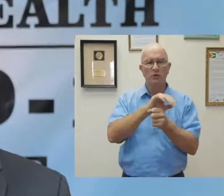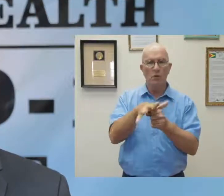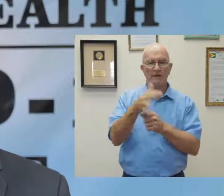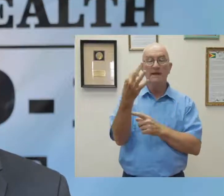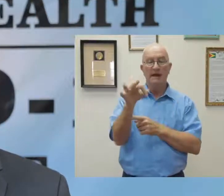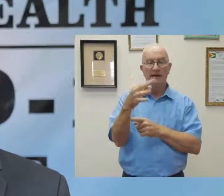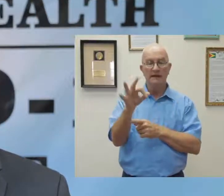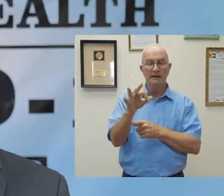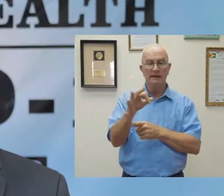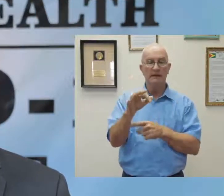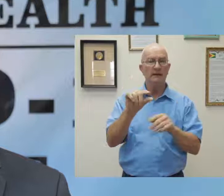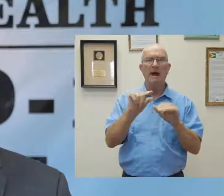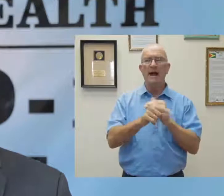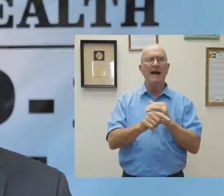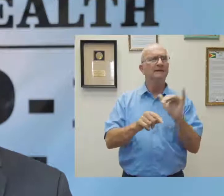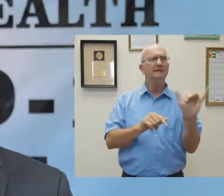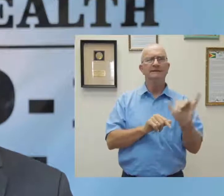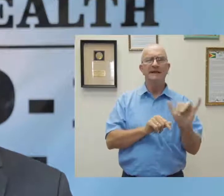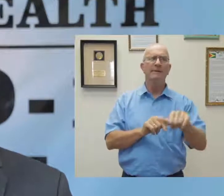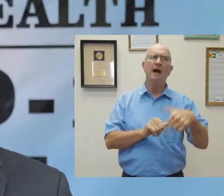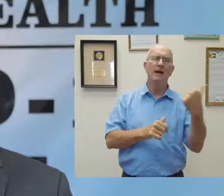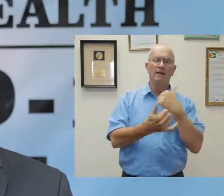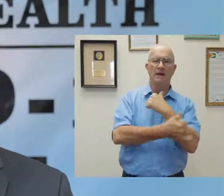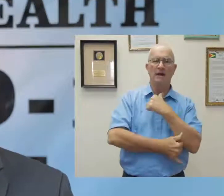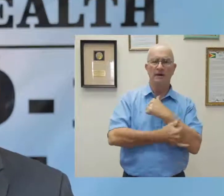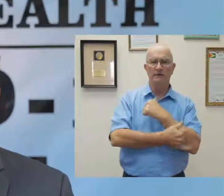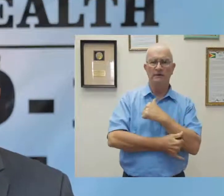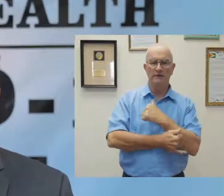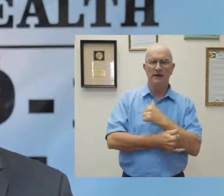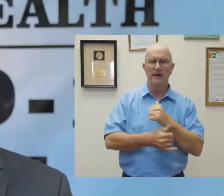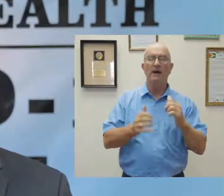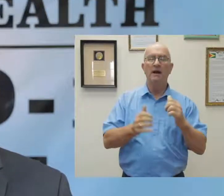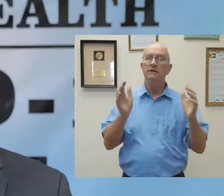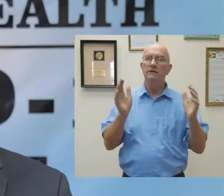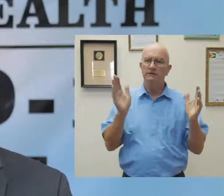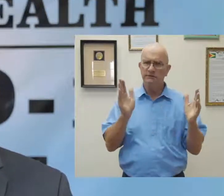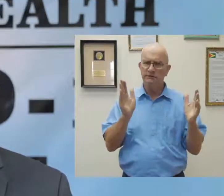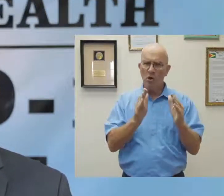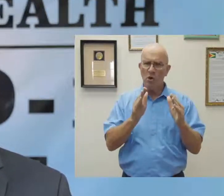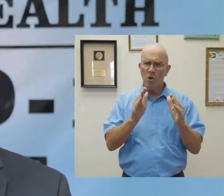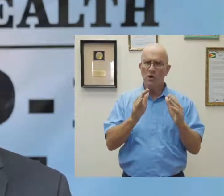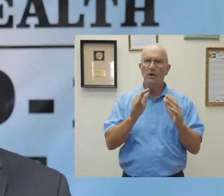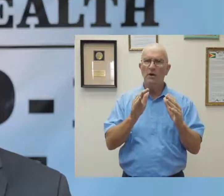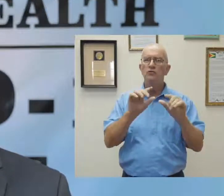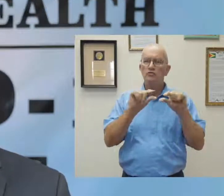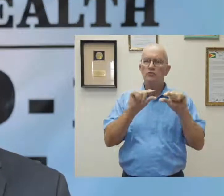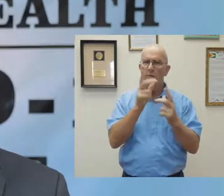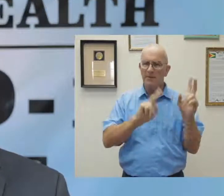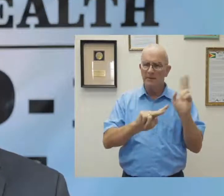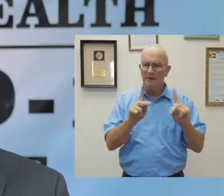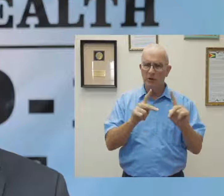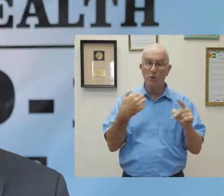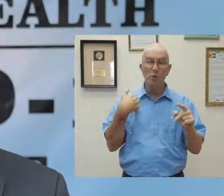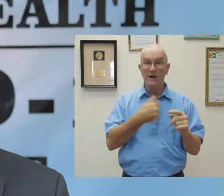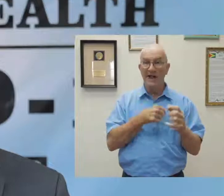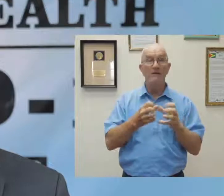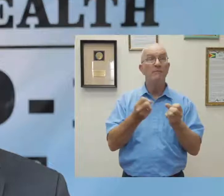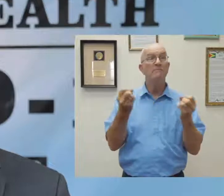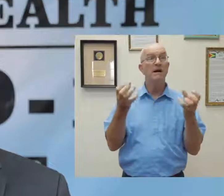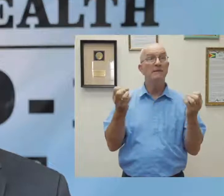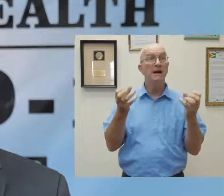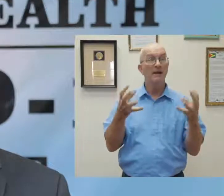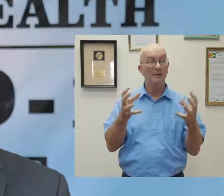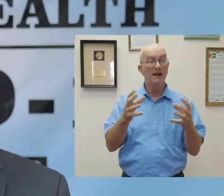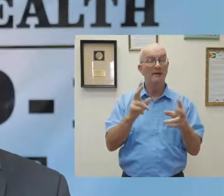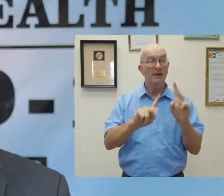no exception. For our relatively small population, we have seen an alarming rise in the number of cases,